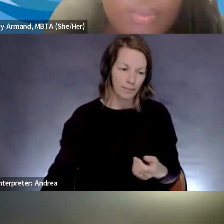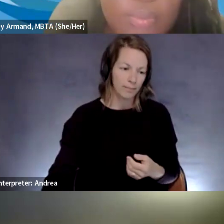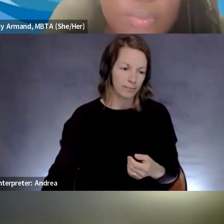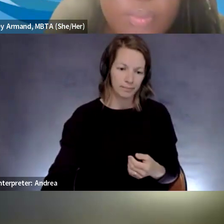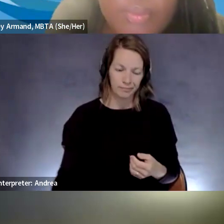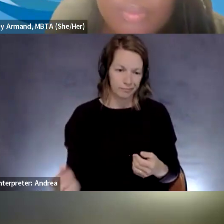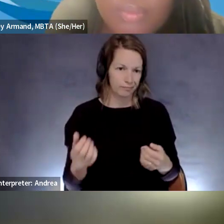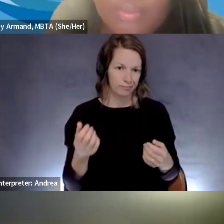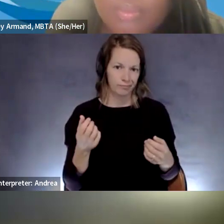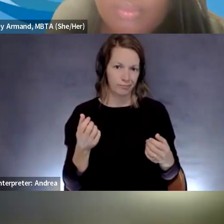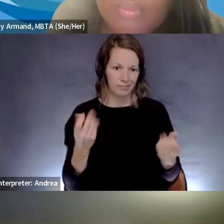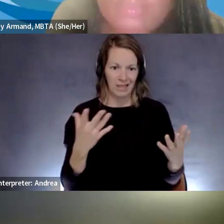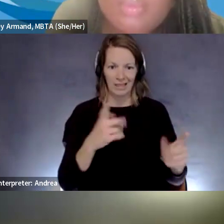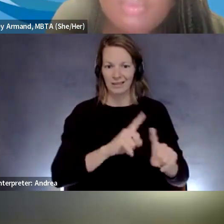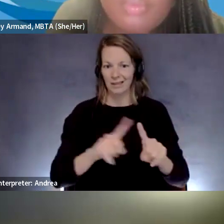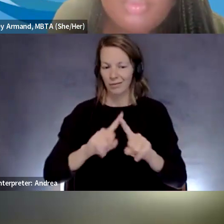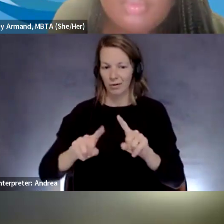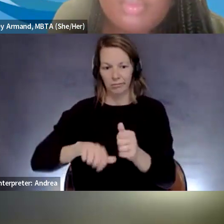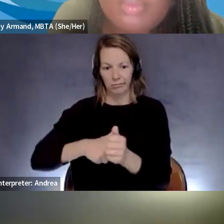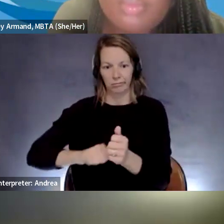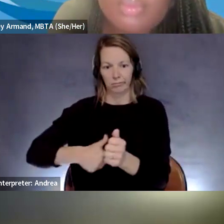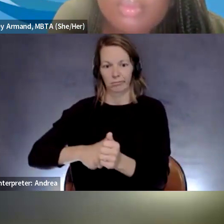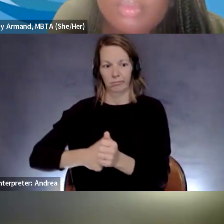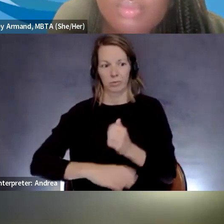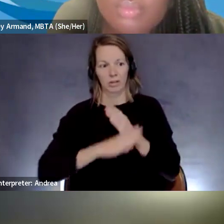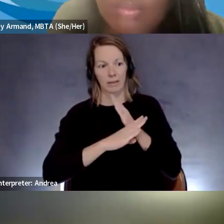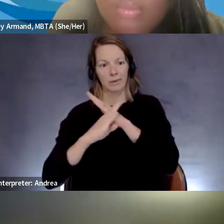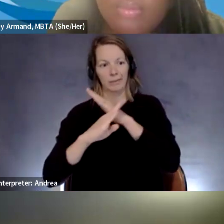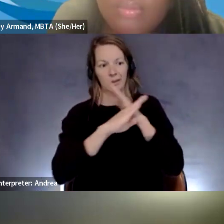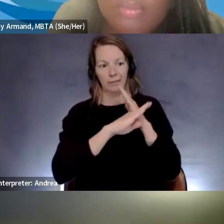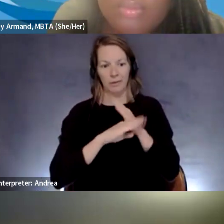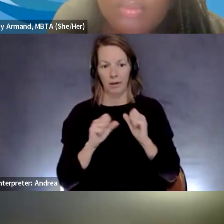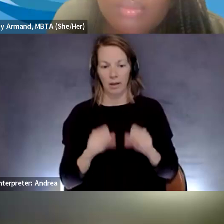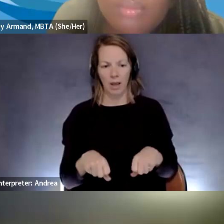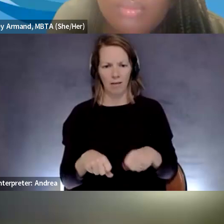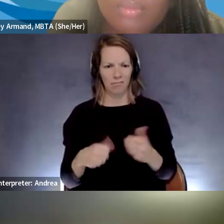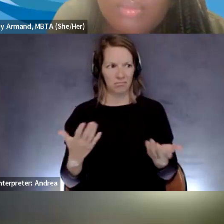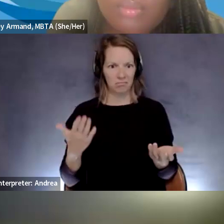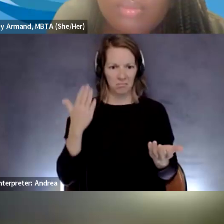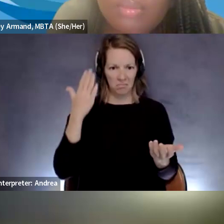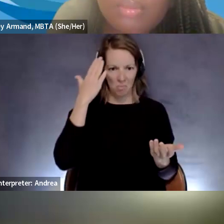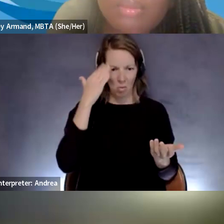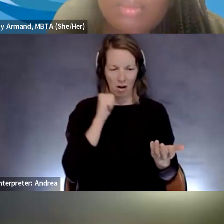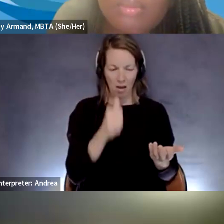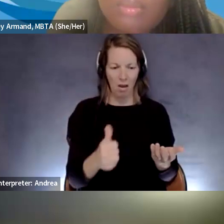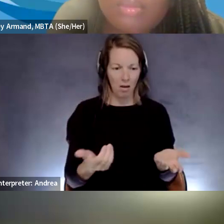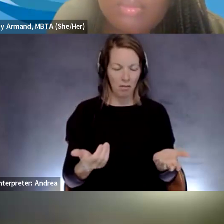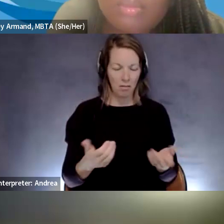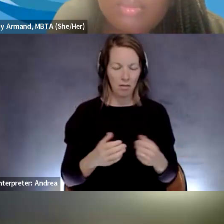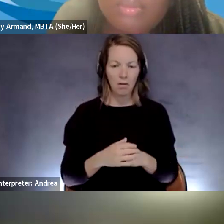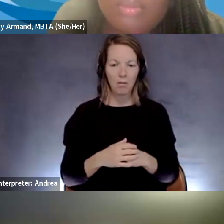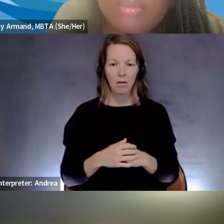multiple backup protections that we have in that way. And why wouldn't you do something like that in